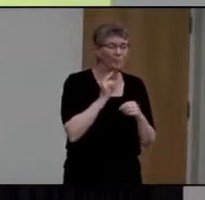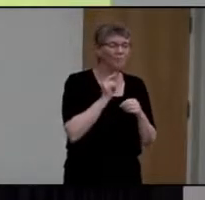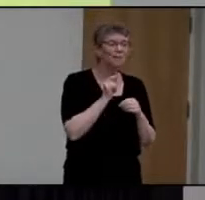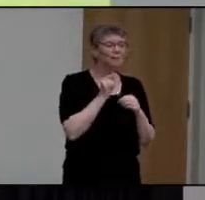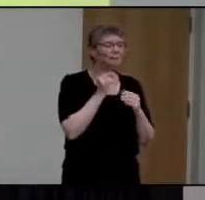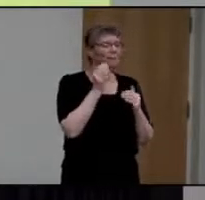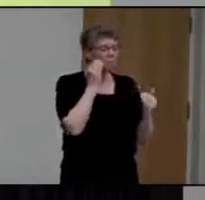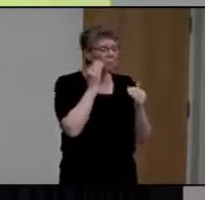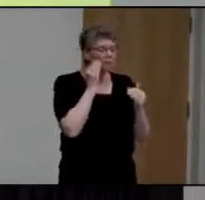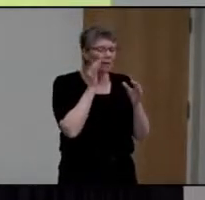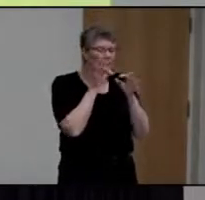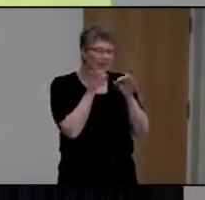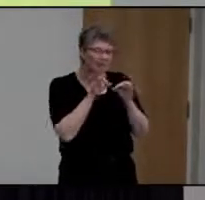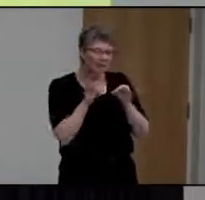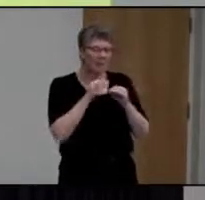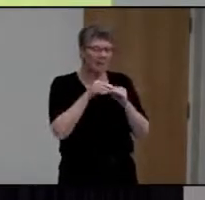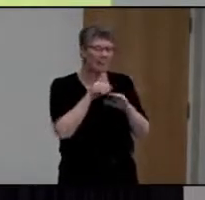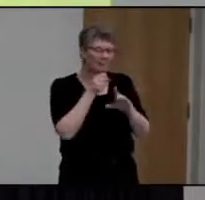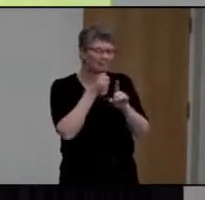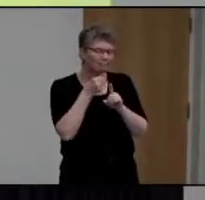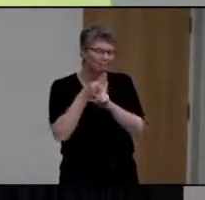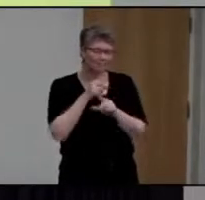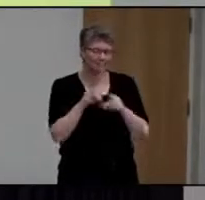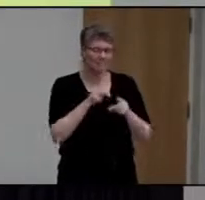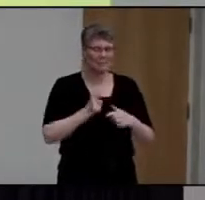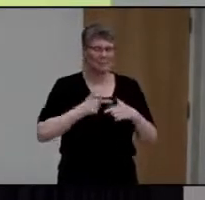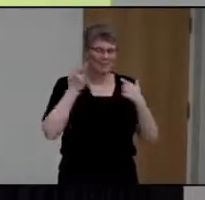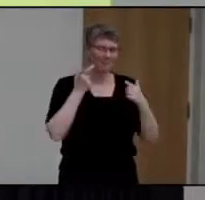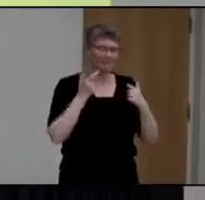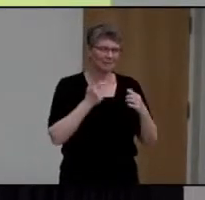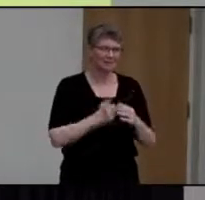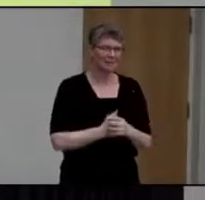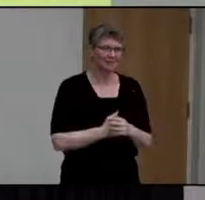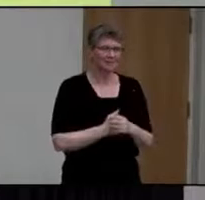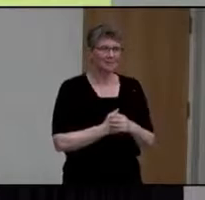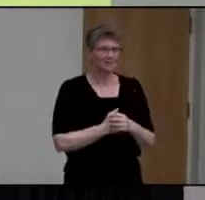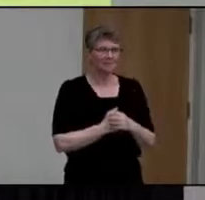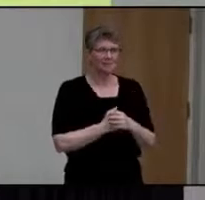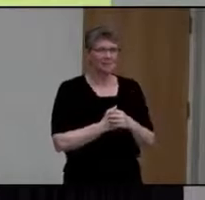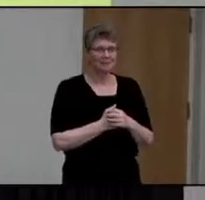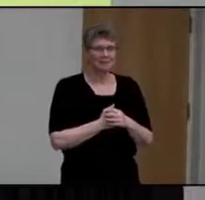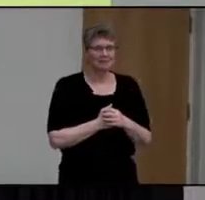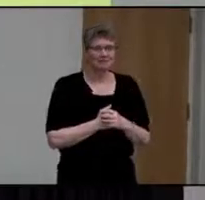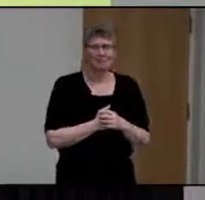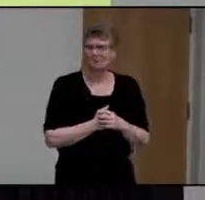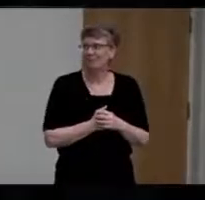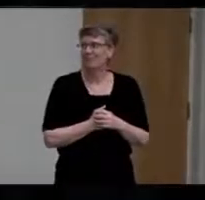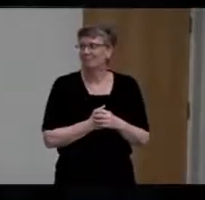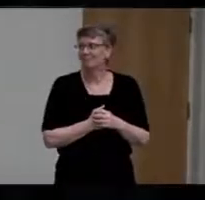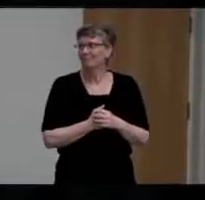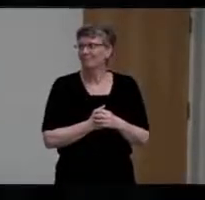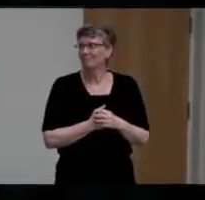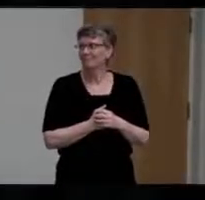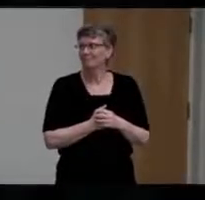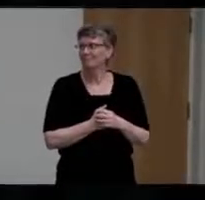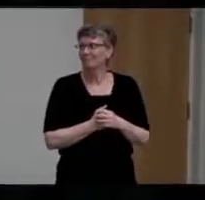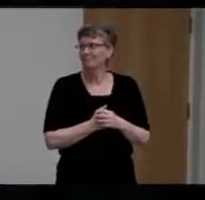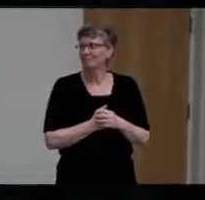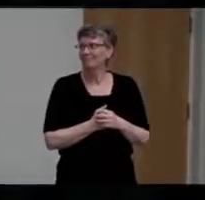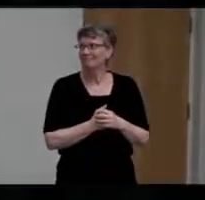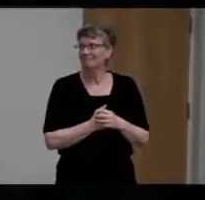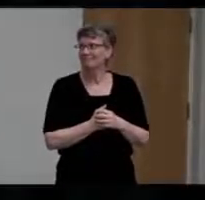about like the volunteering, the information thing, and I'm sure that many of us have had just the candid, everyday conversation with friends about, you talk